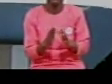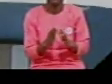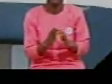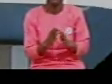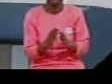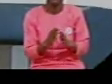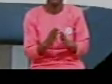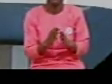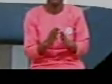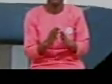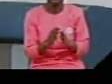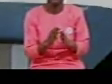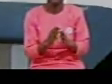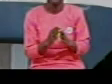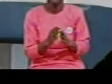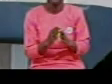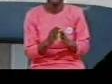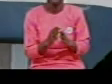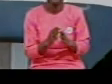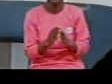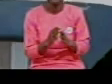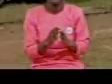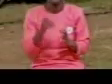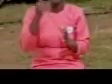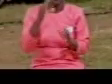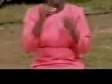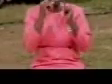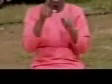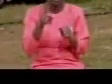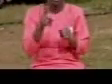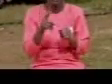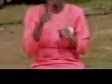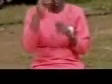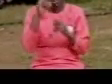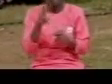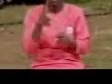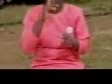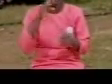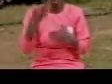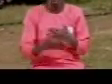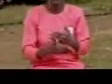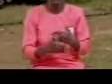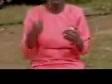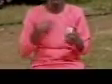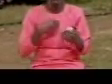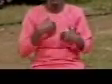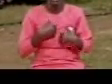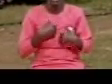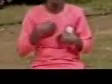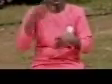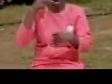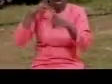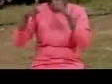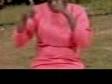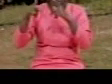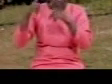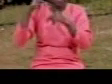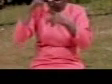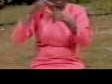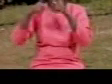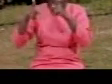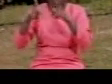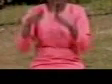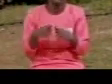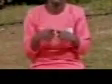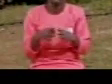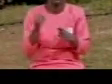together? God bless you, ma. You are welcome. We have Prophetess Adifowose, official head of